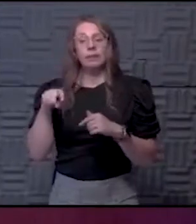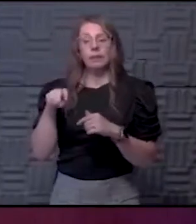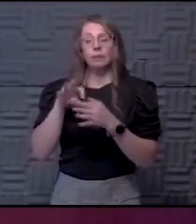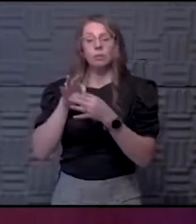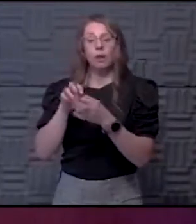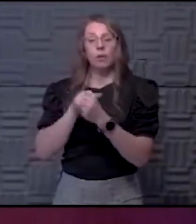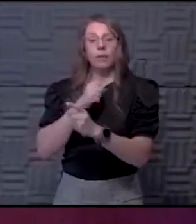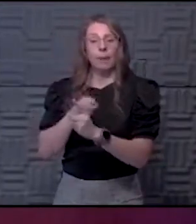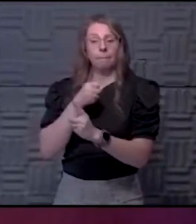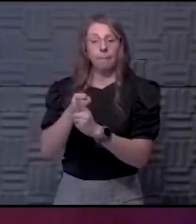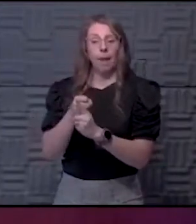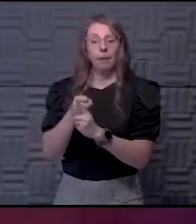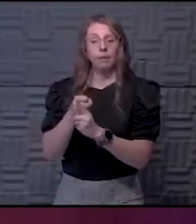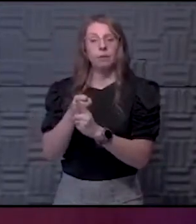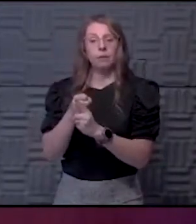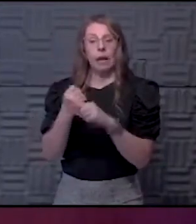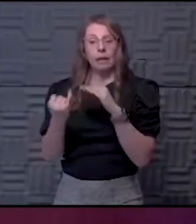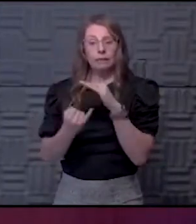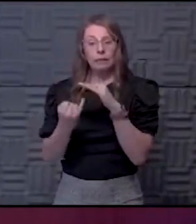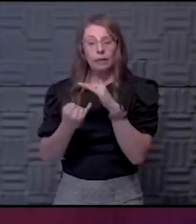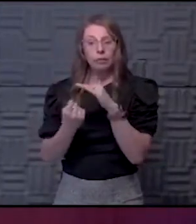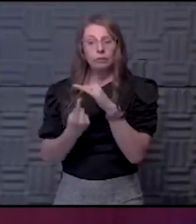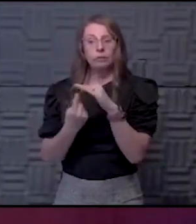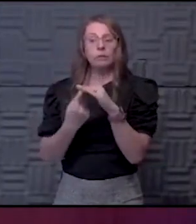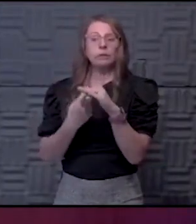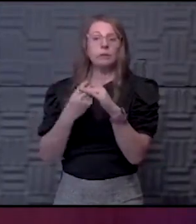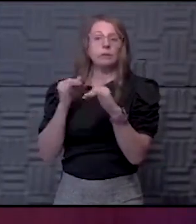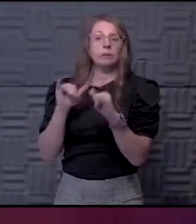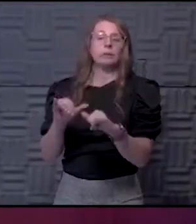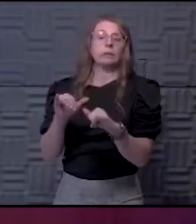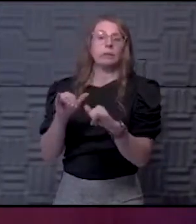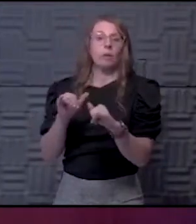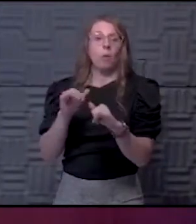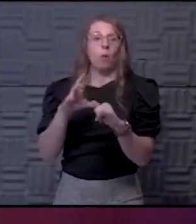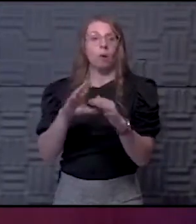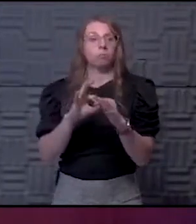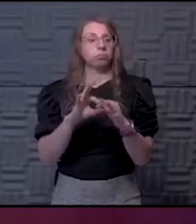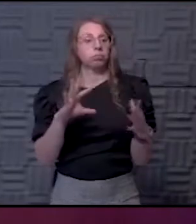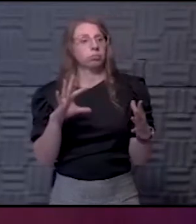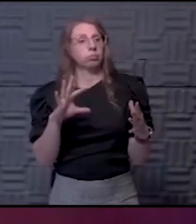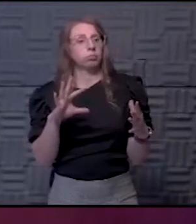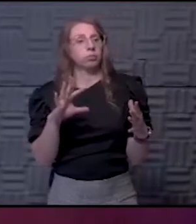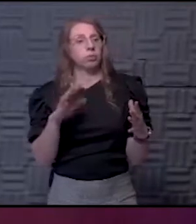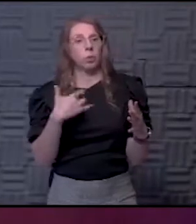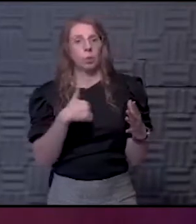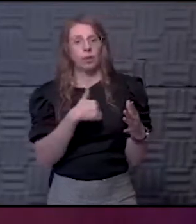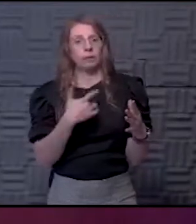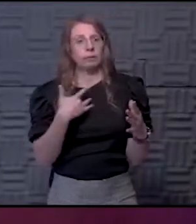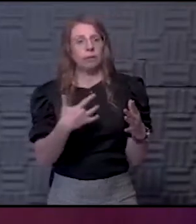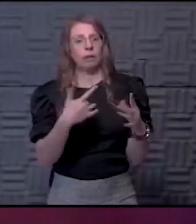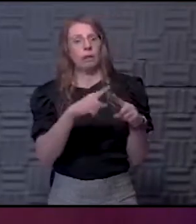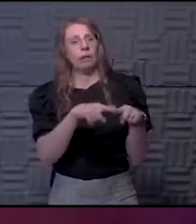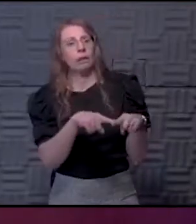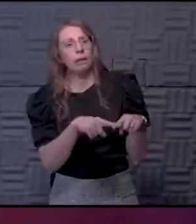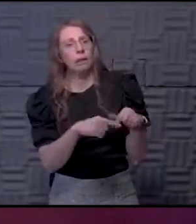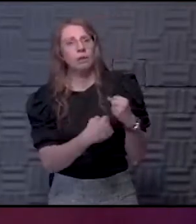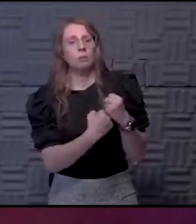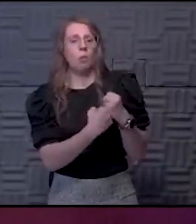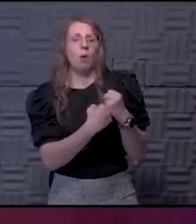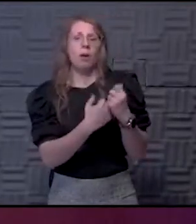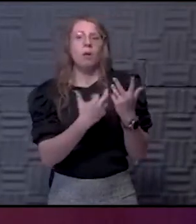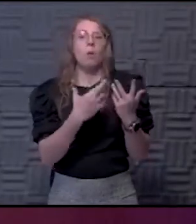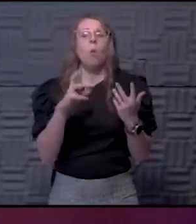to the impacts of a period of isolation or disconnection from those that we normally lean on for support, or